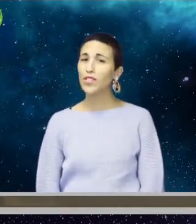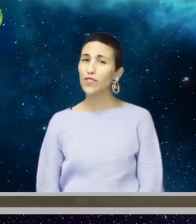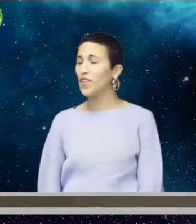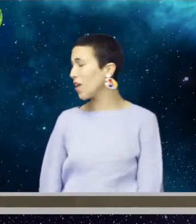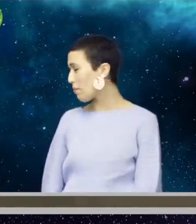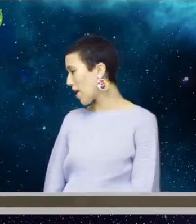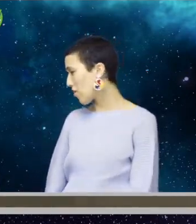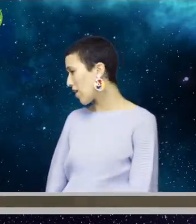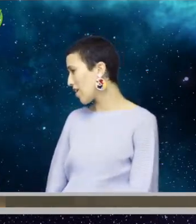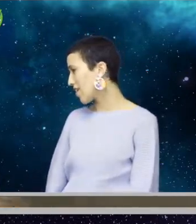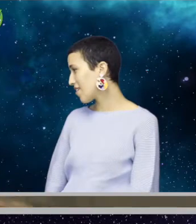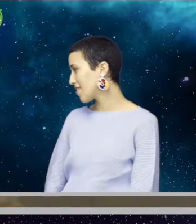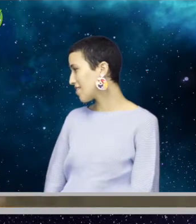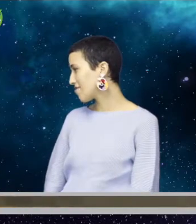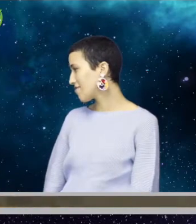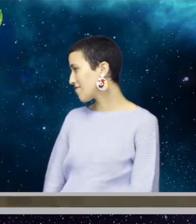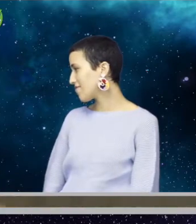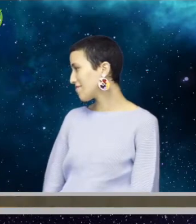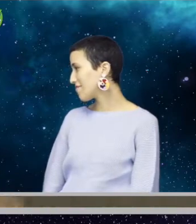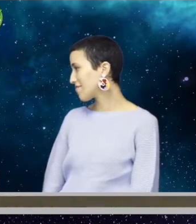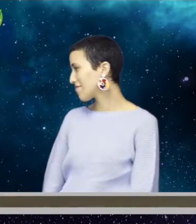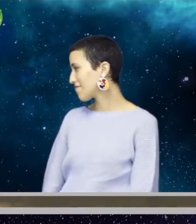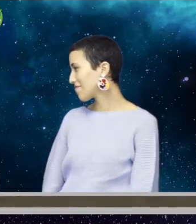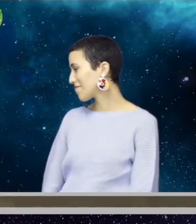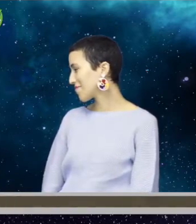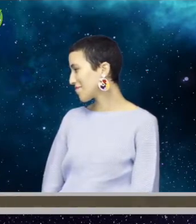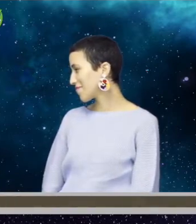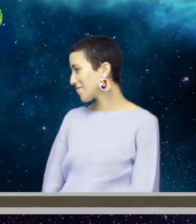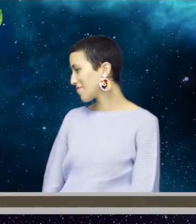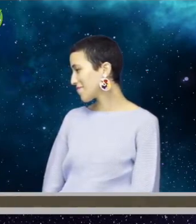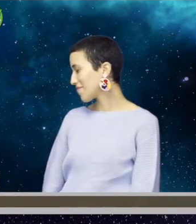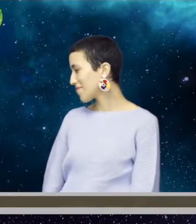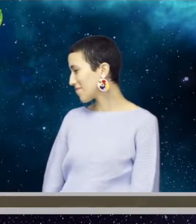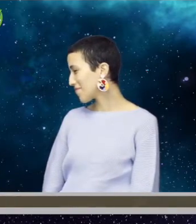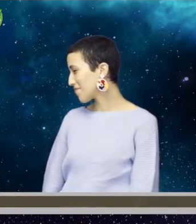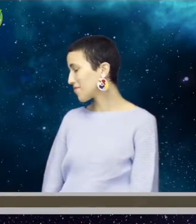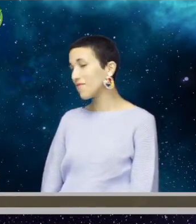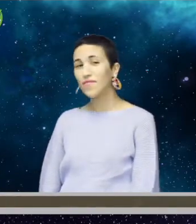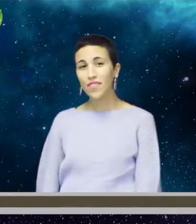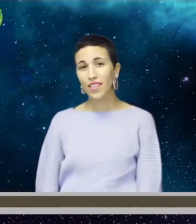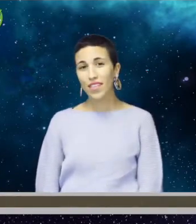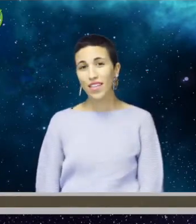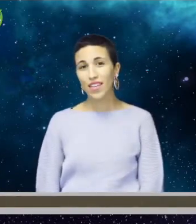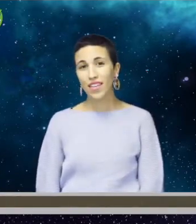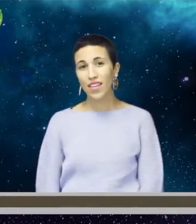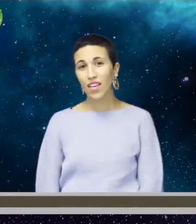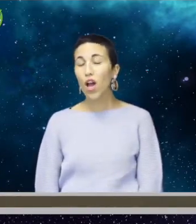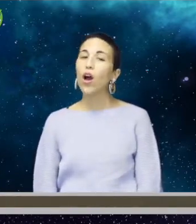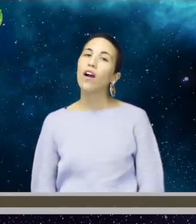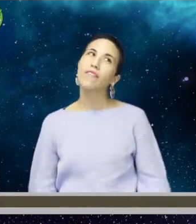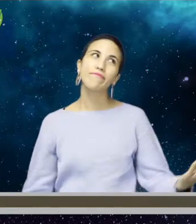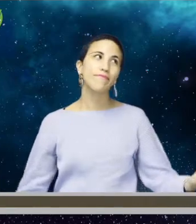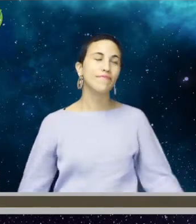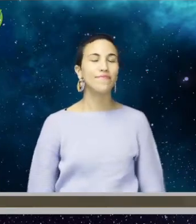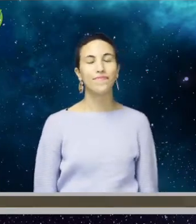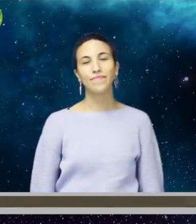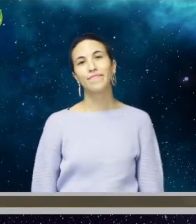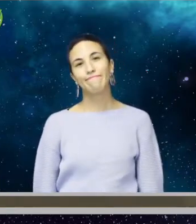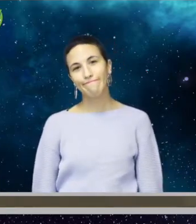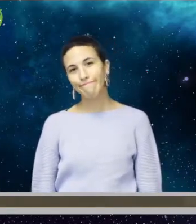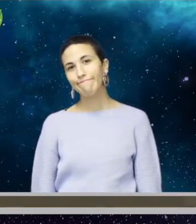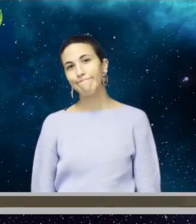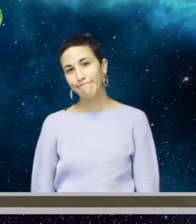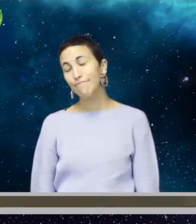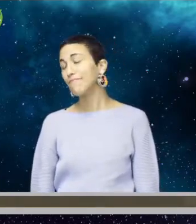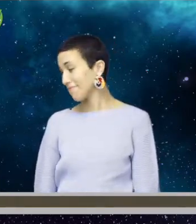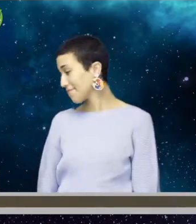How it makes you feel, Perry? Oh, it makes me feel like they don't value me. Because I can hit the ball,